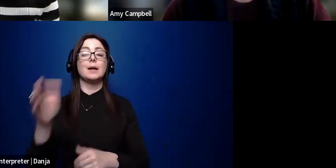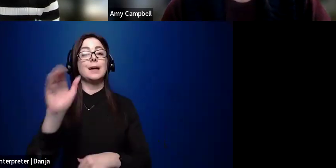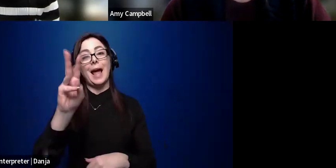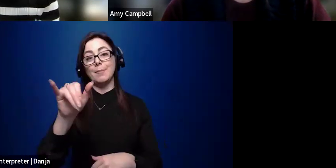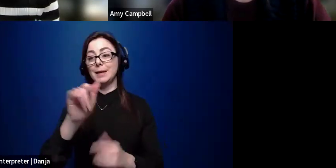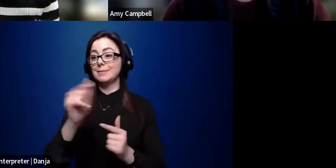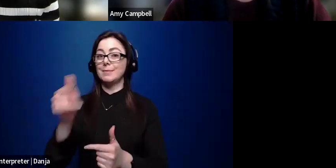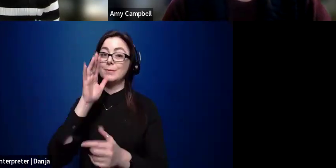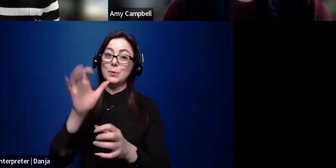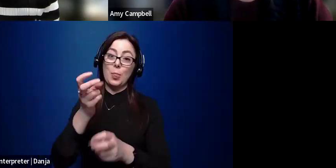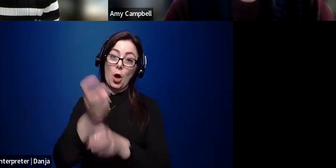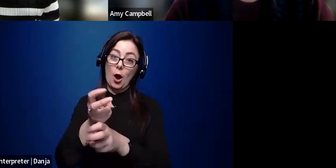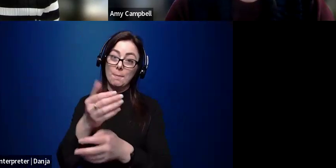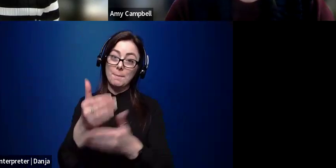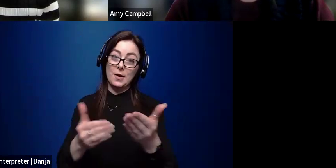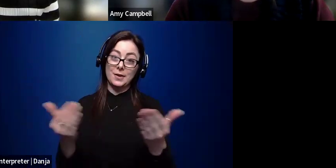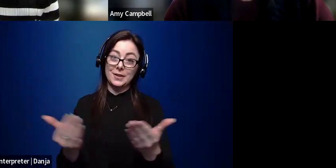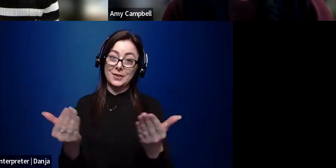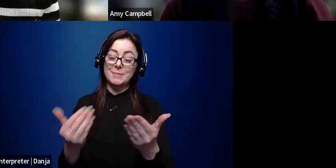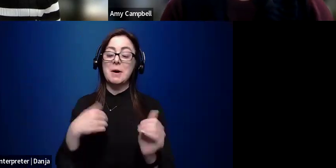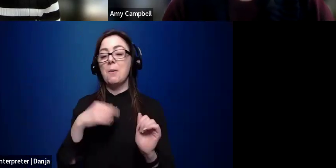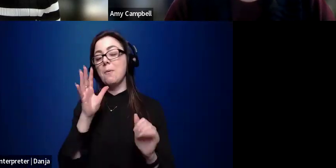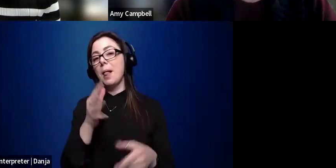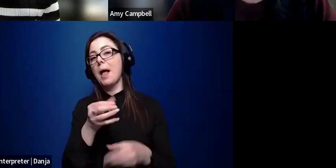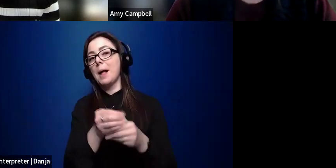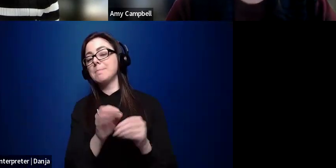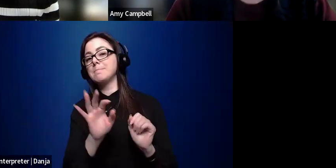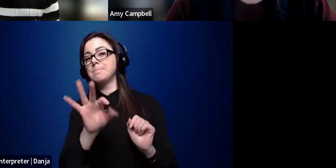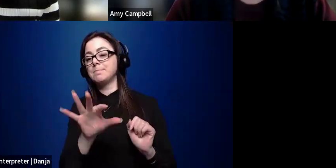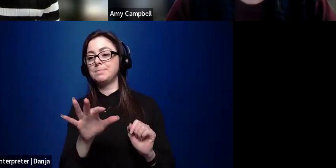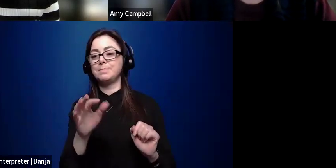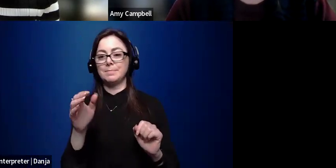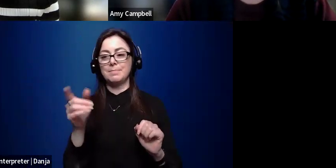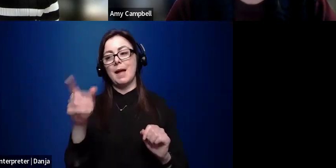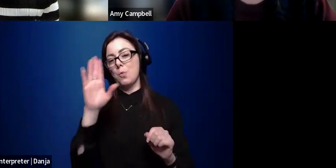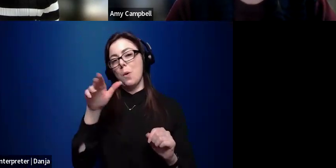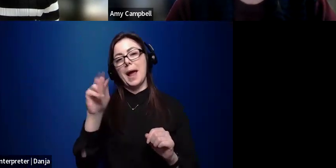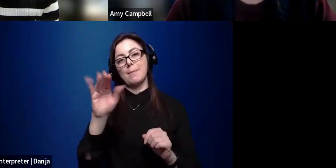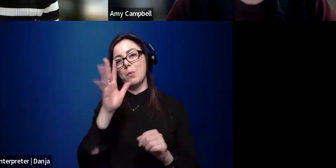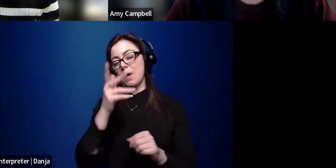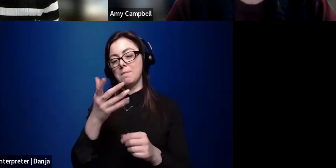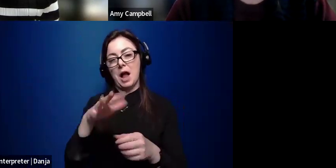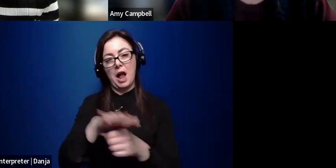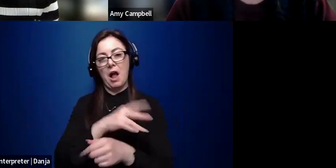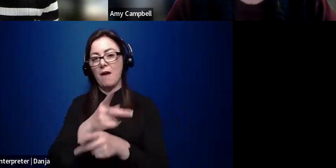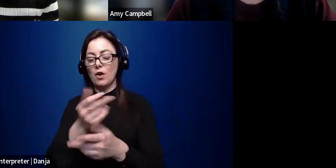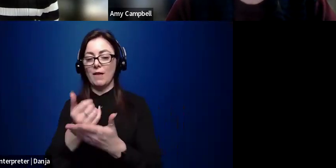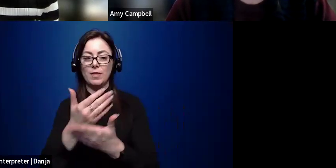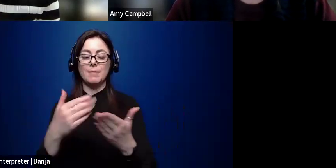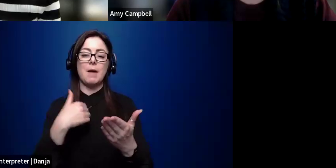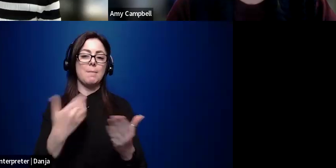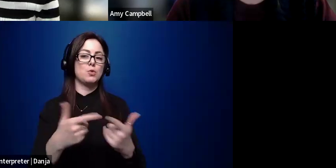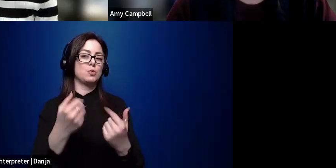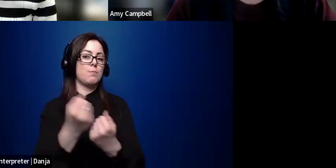here. But I'll chime in too if I know she's not going to miss anything, but for her to support